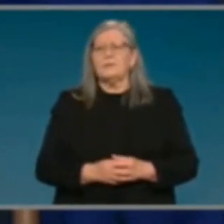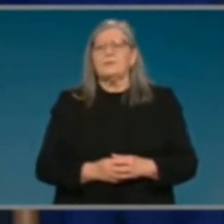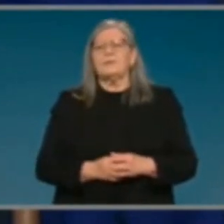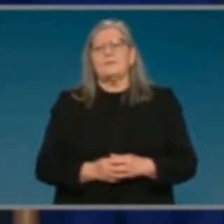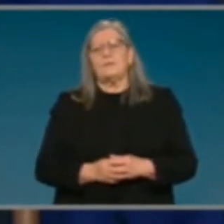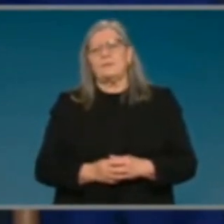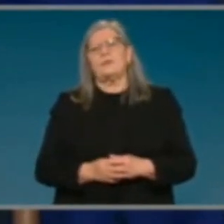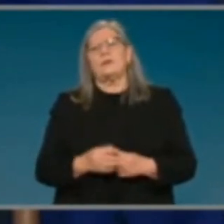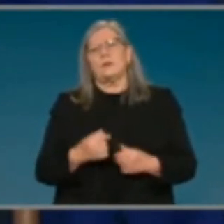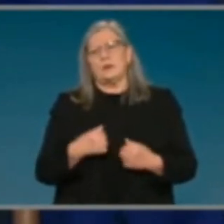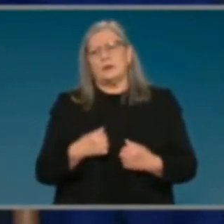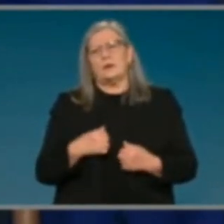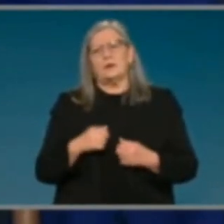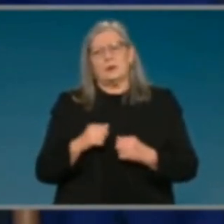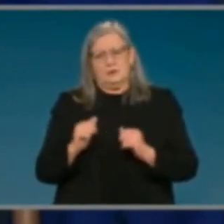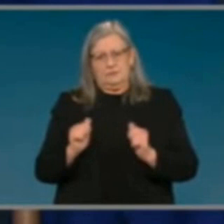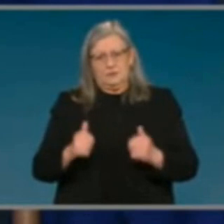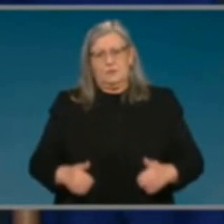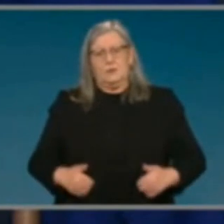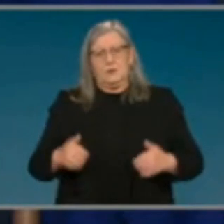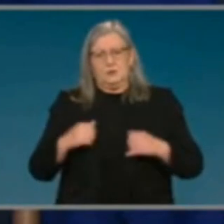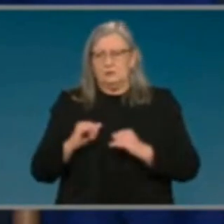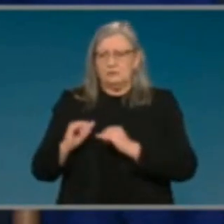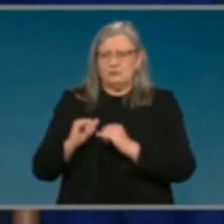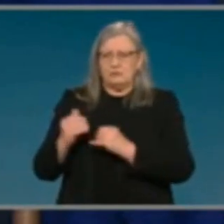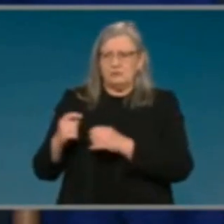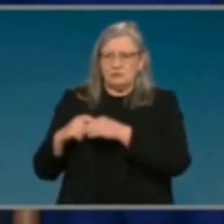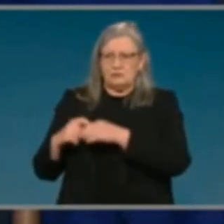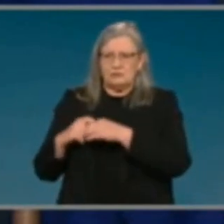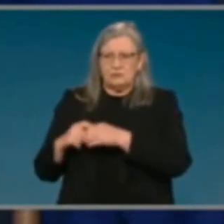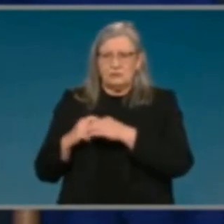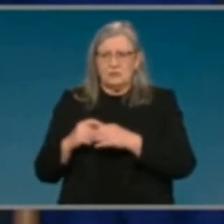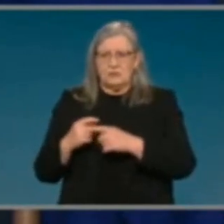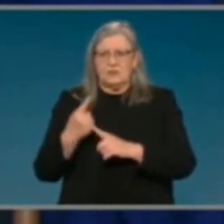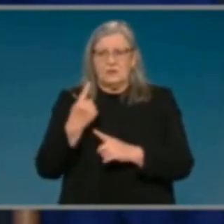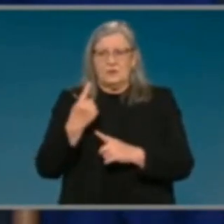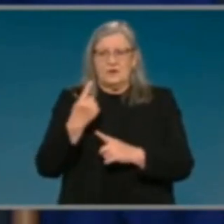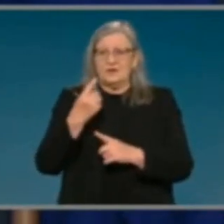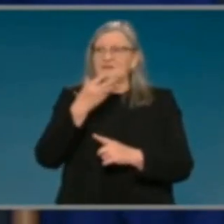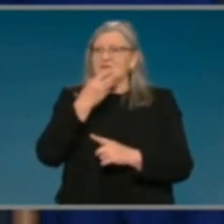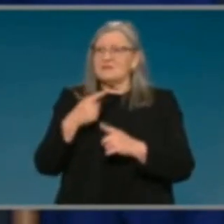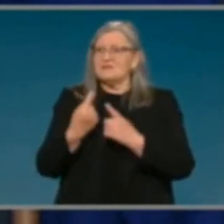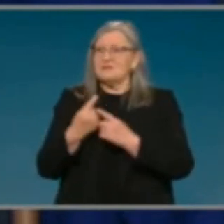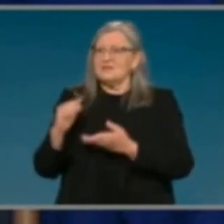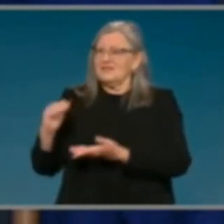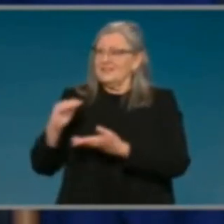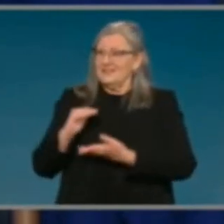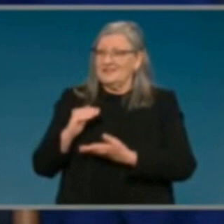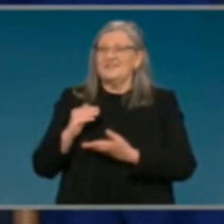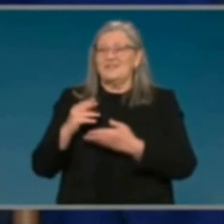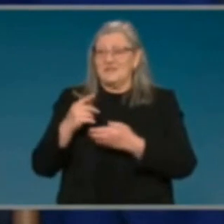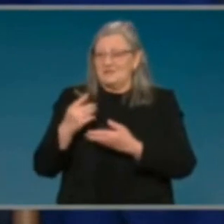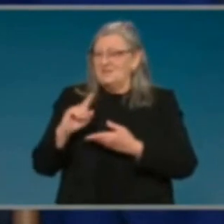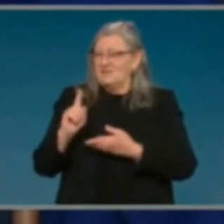media interviews I said that would be my number one Christmas present, and it would be, if that was how it ended up, that would